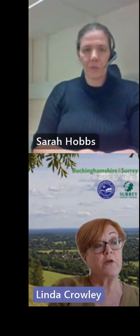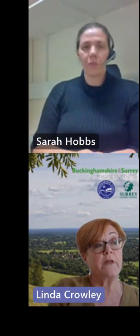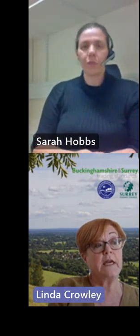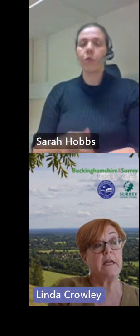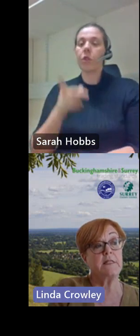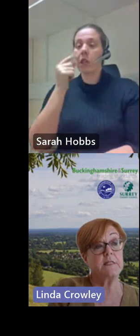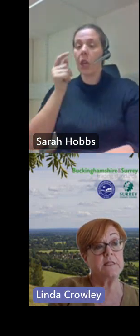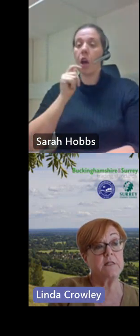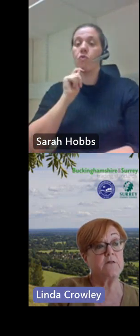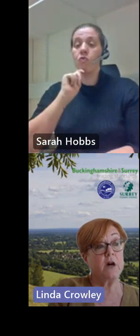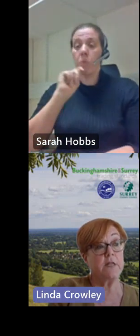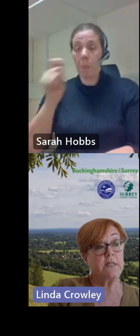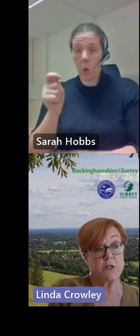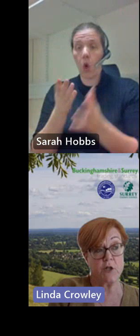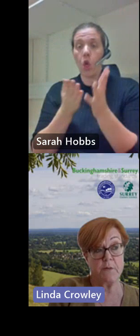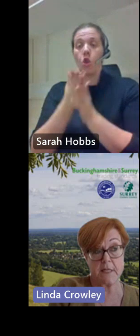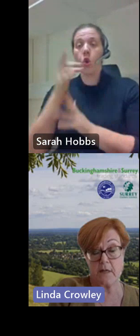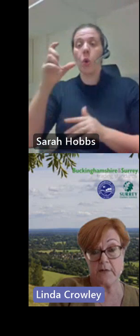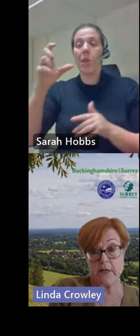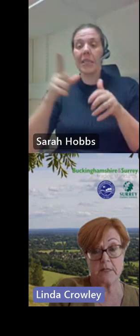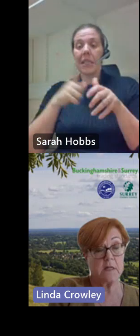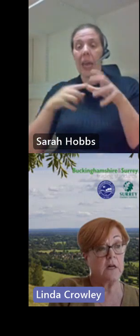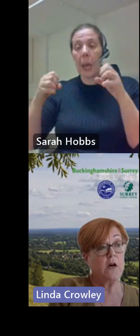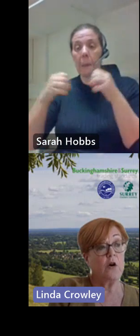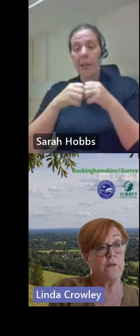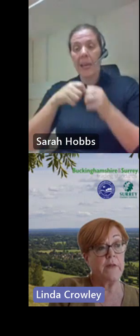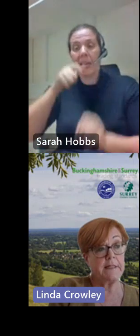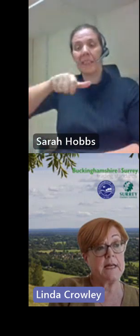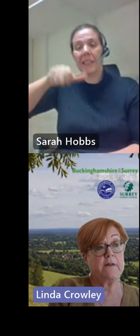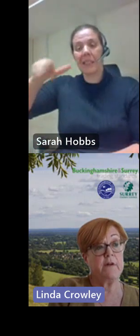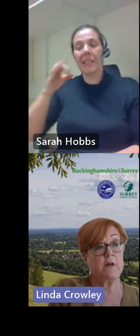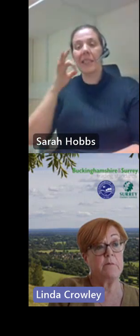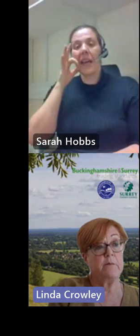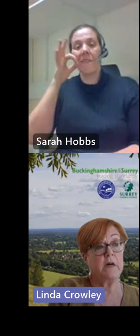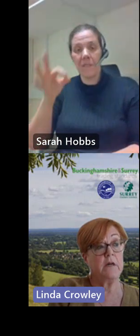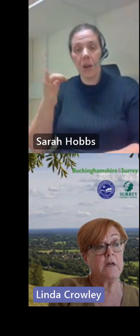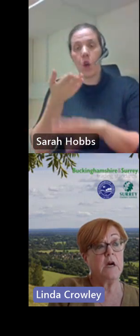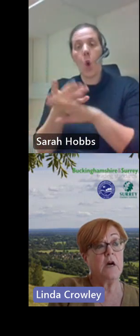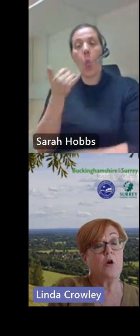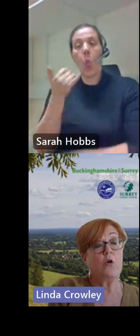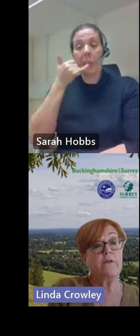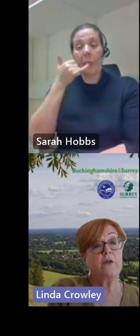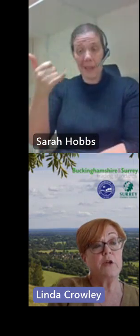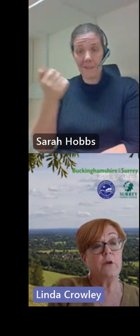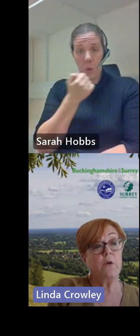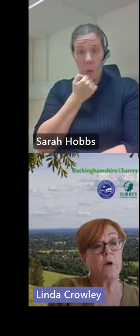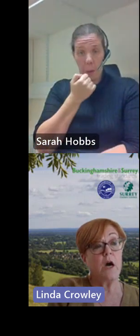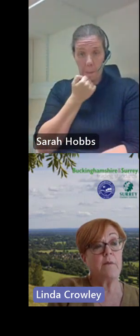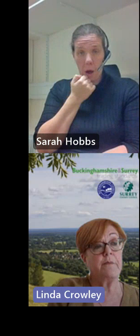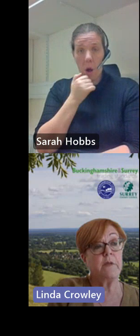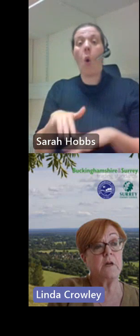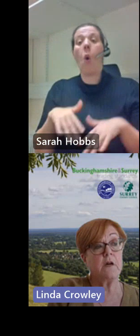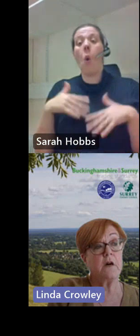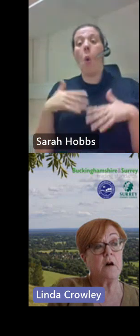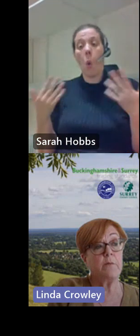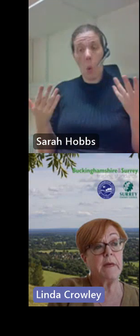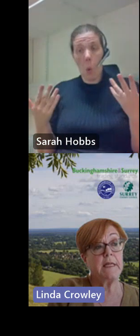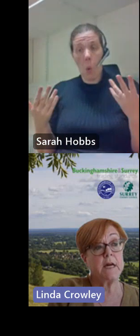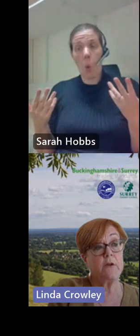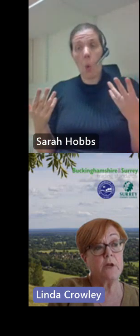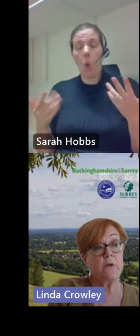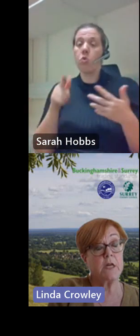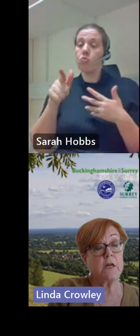report through the Citizens Advice Consumer Service on that telephone number. Or if you